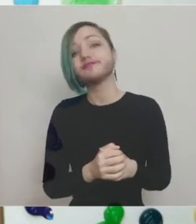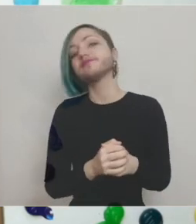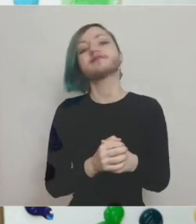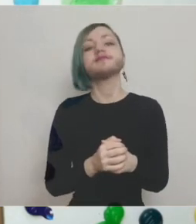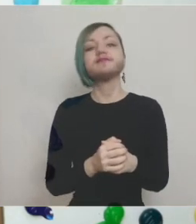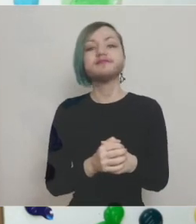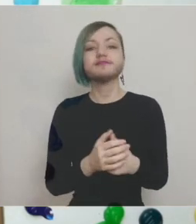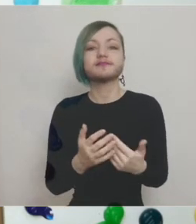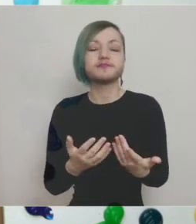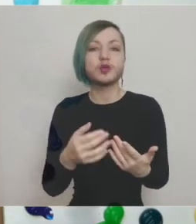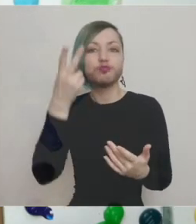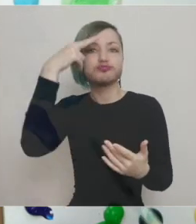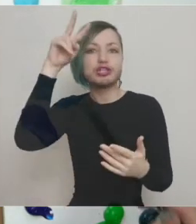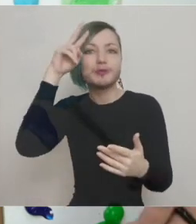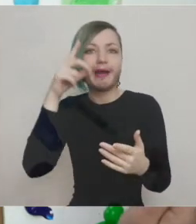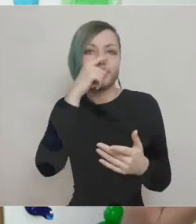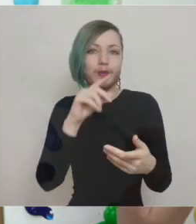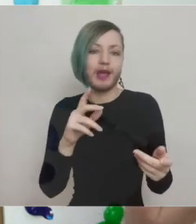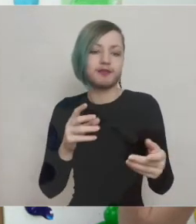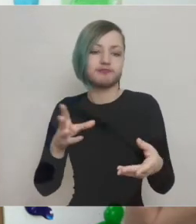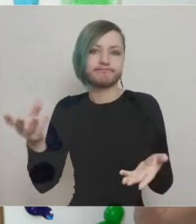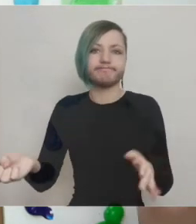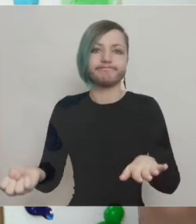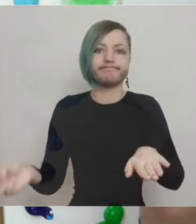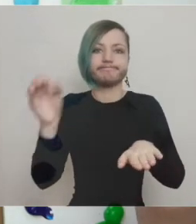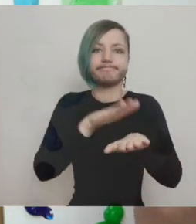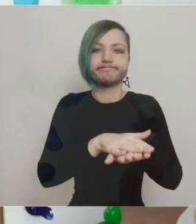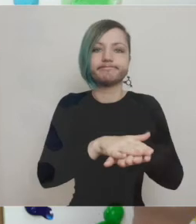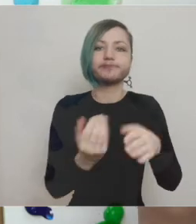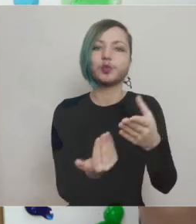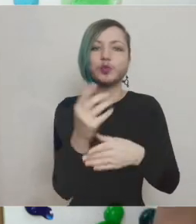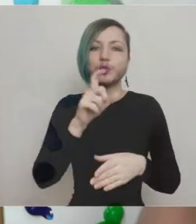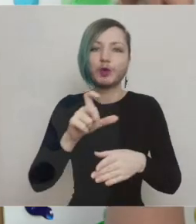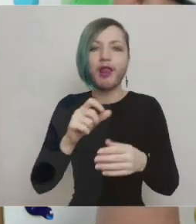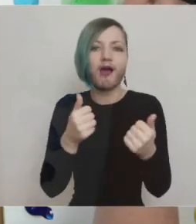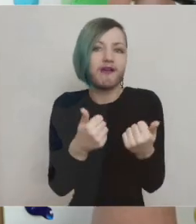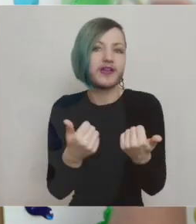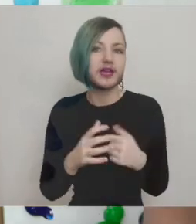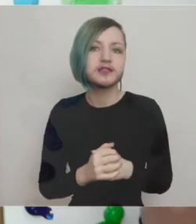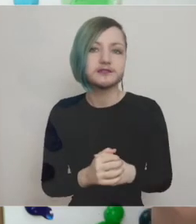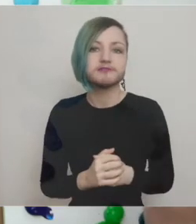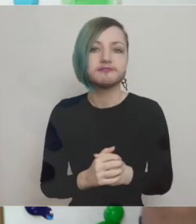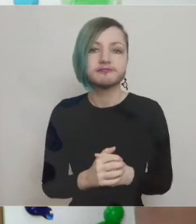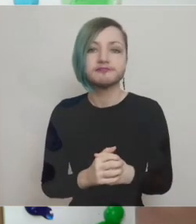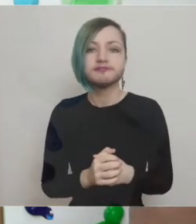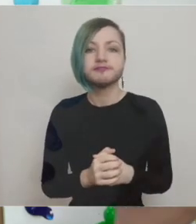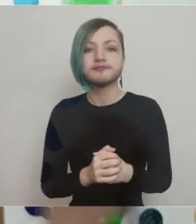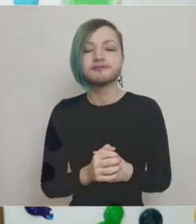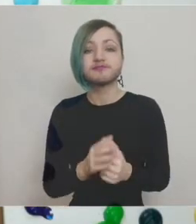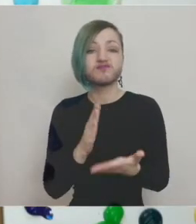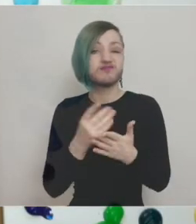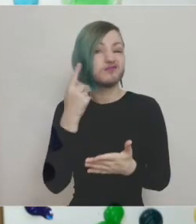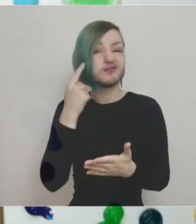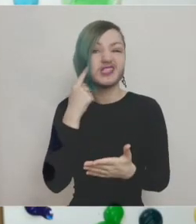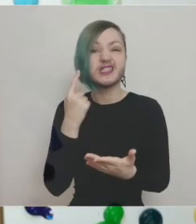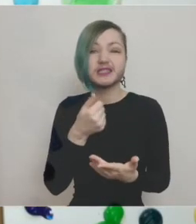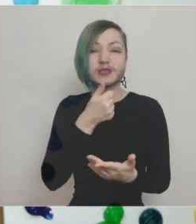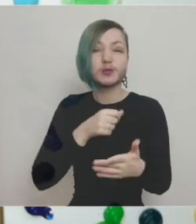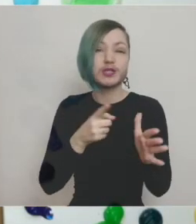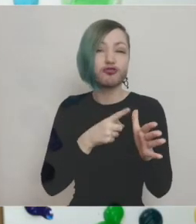earlier color with something else that you might decide later that you like better. And that's really easy to do with